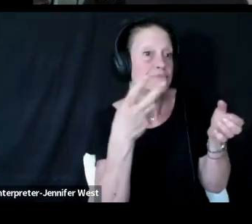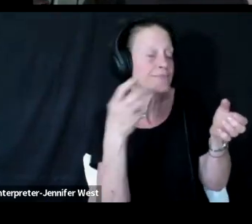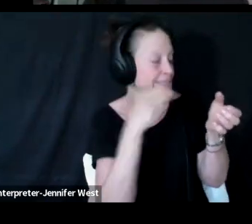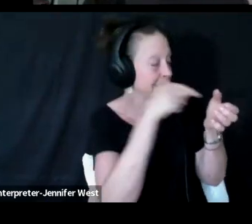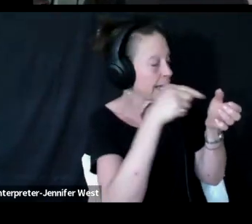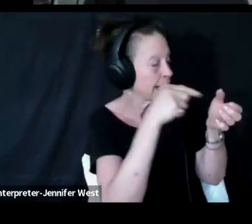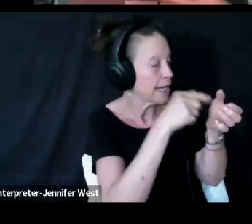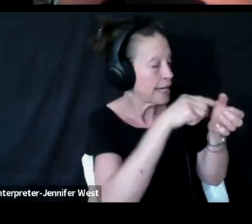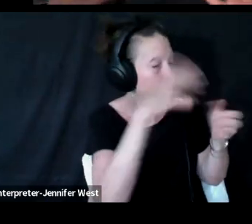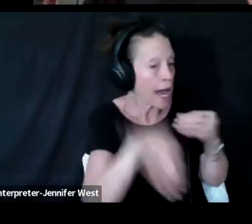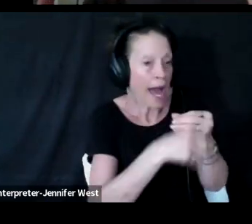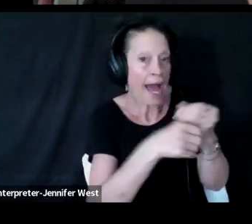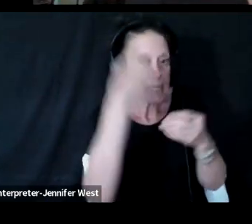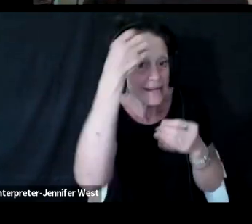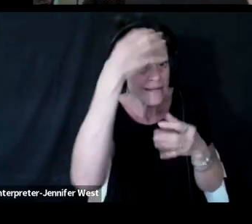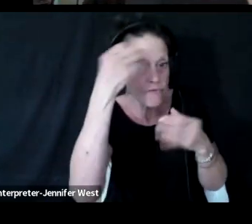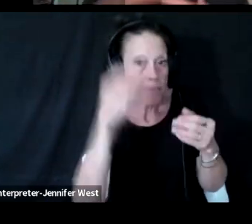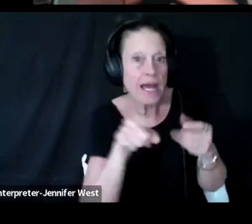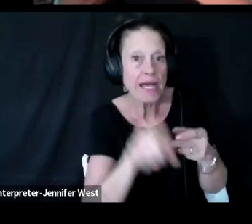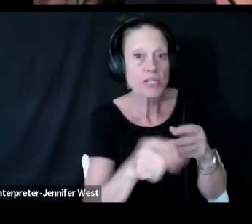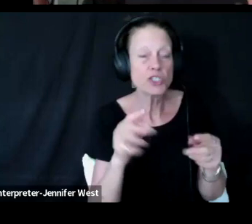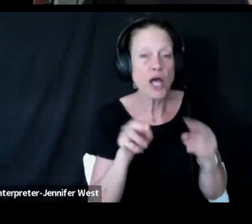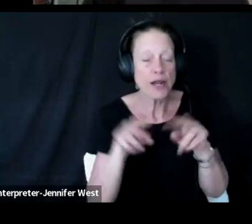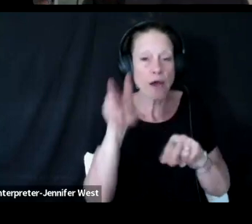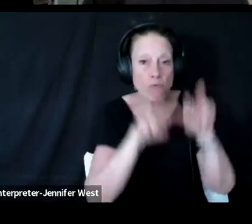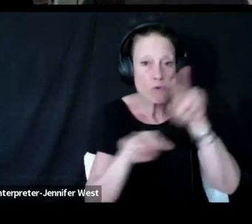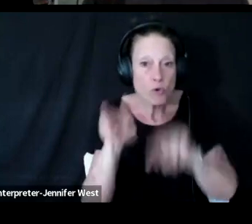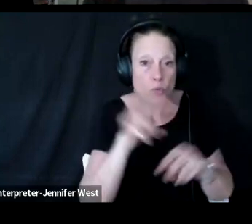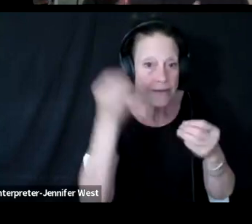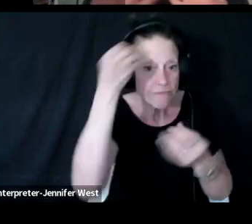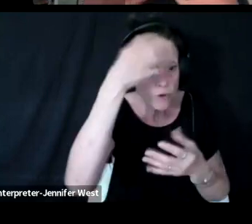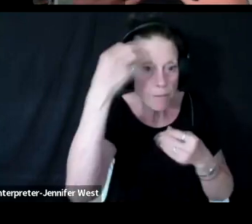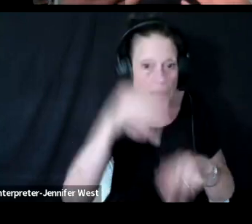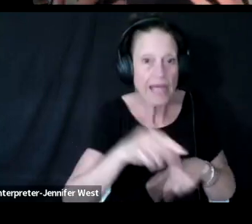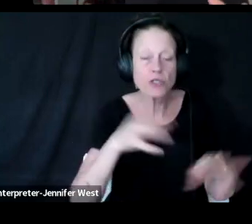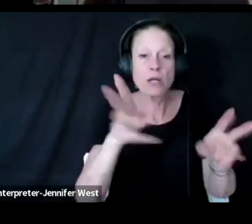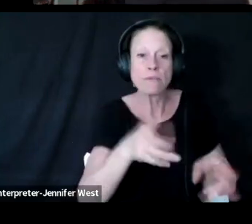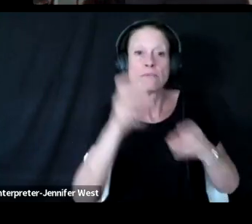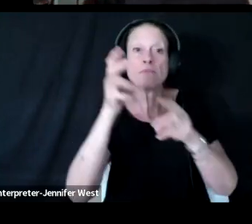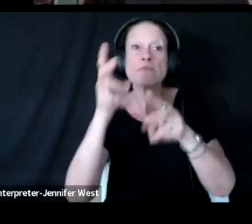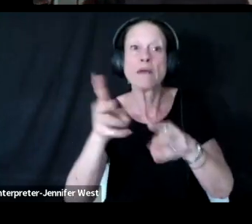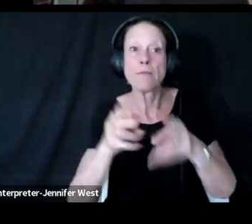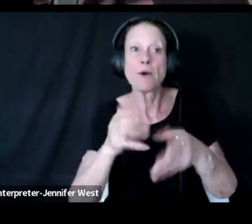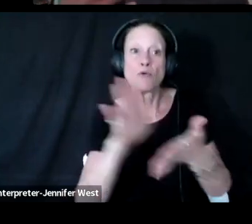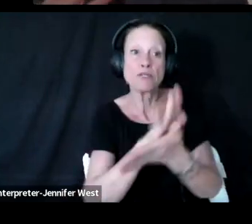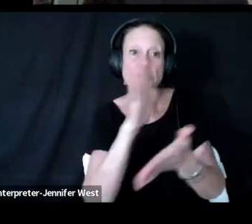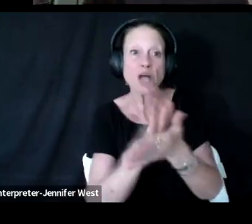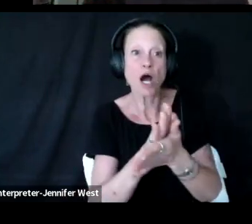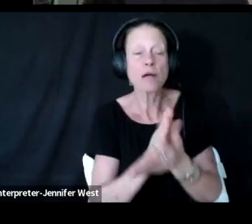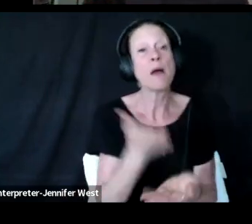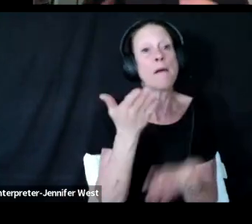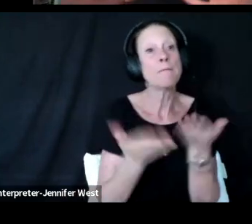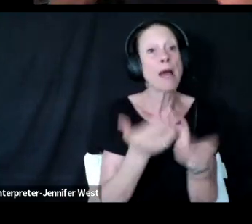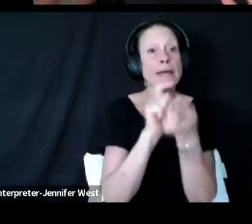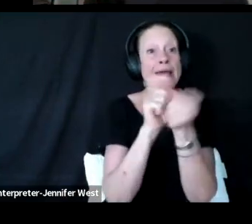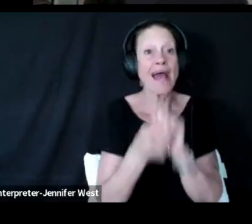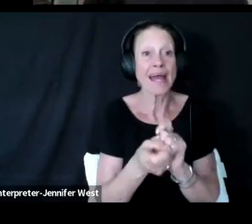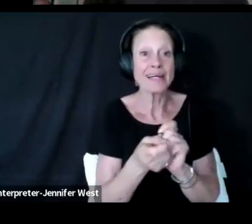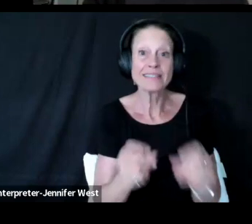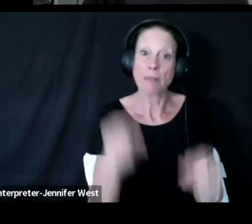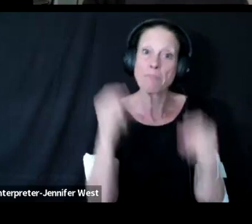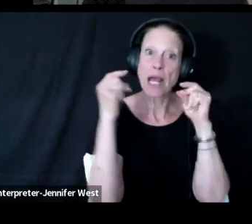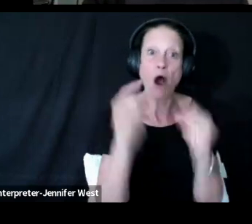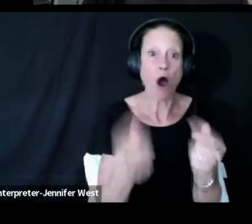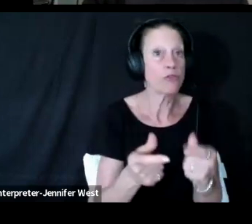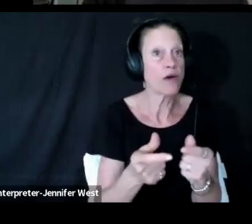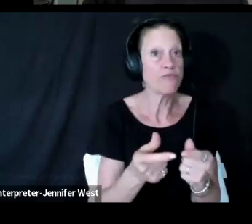add information, view information, upload a document, edit something on the fly. That's one of